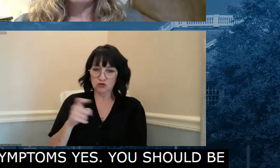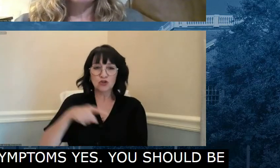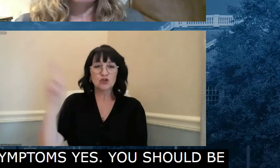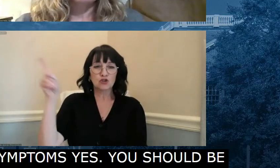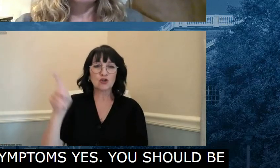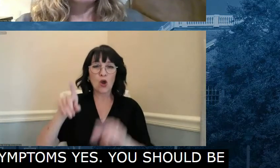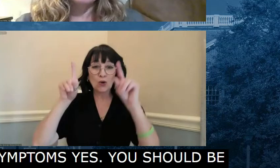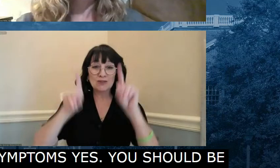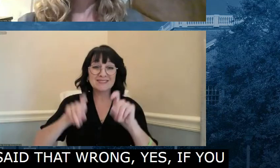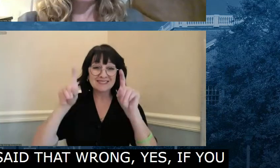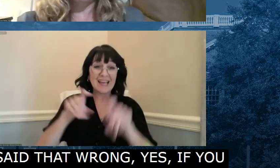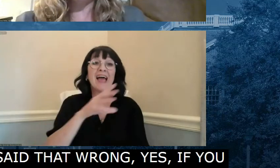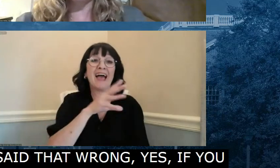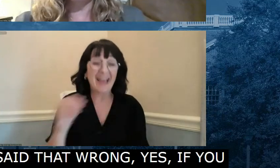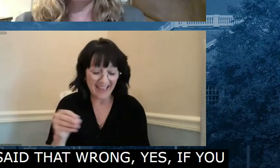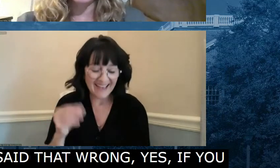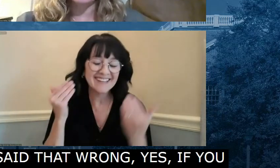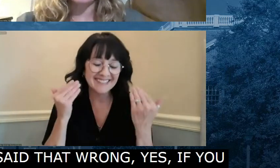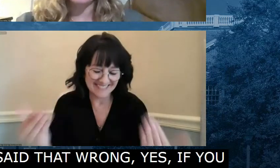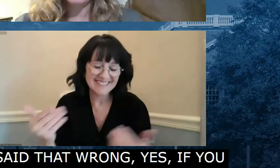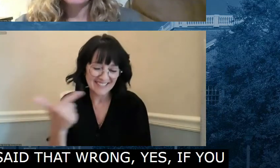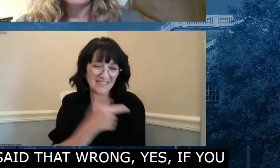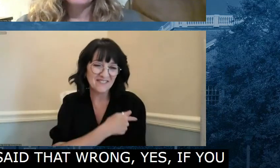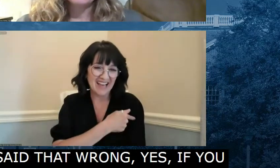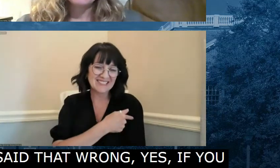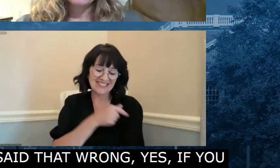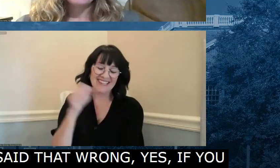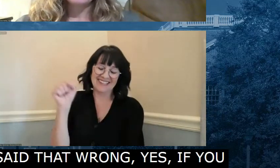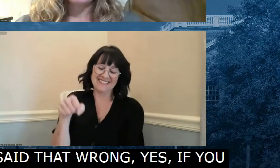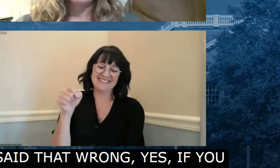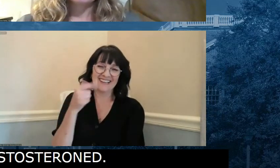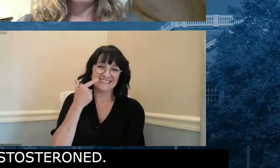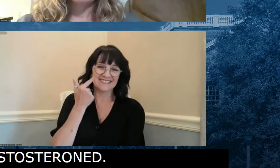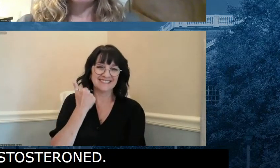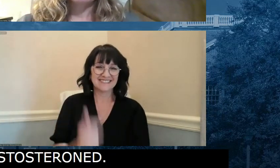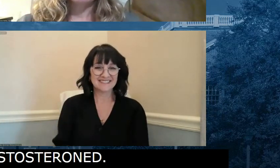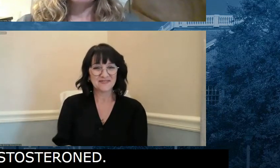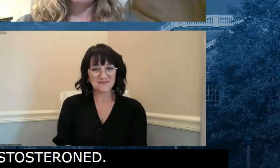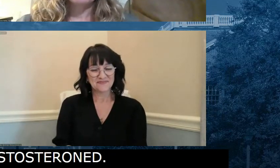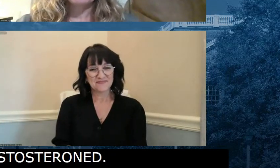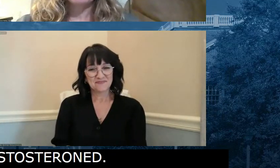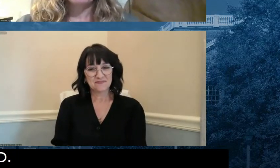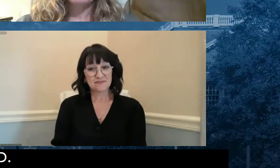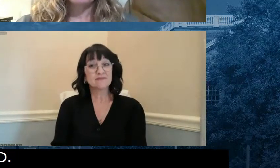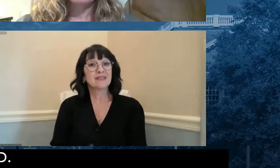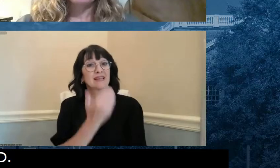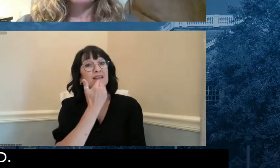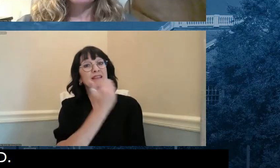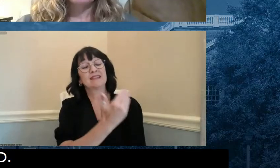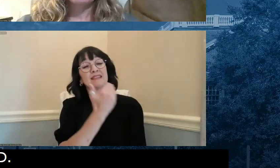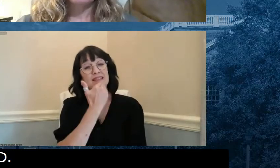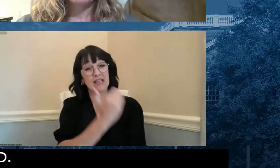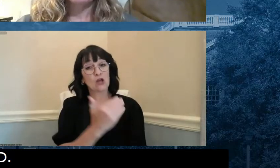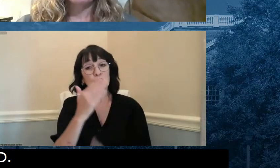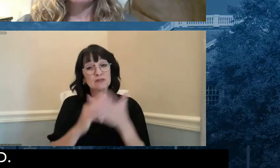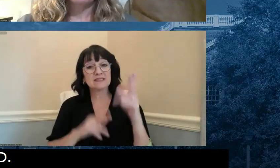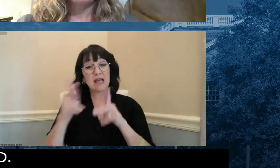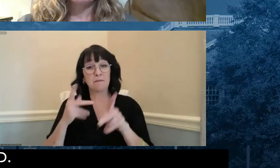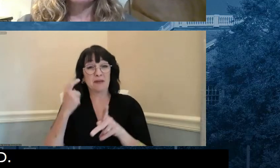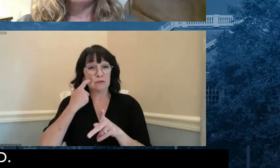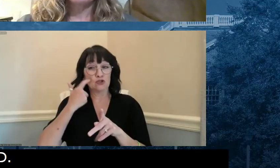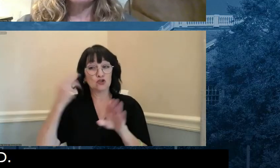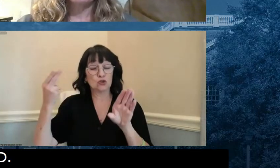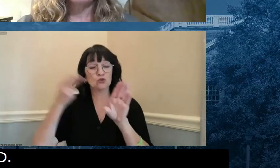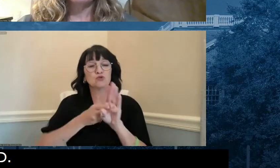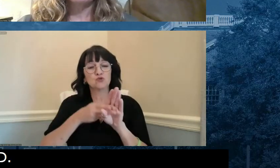get vaccinated. And you should get vaccinated. Thank you, Dr. Rattay. We've had some people who are just joining us, so you've definitely